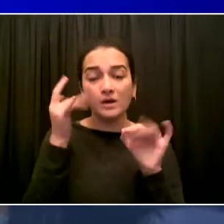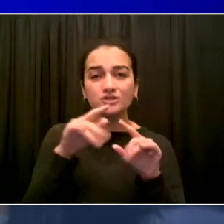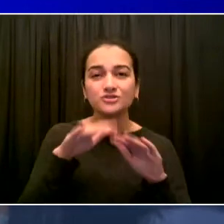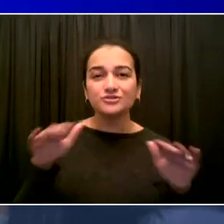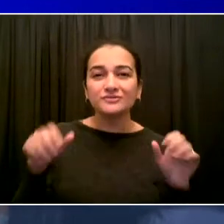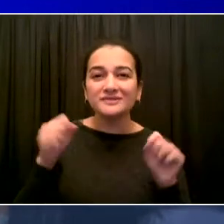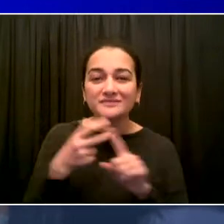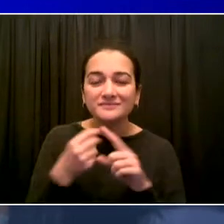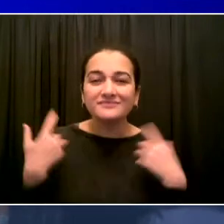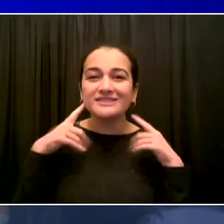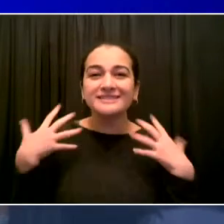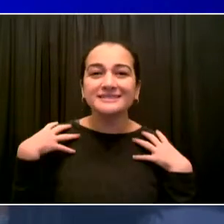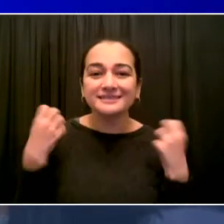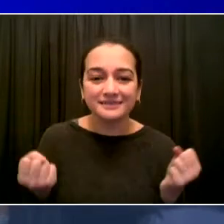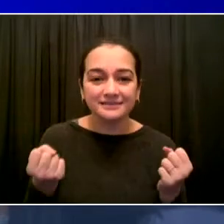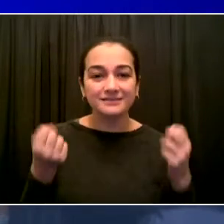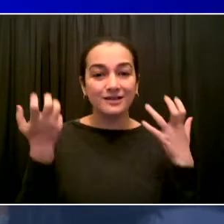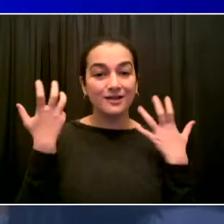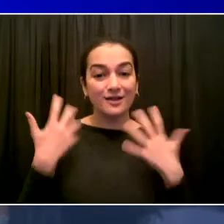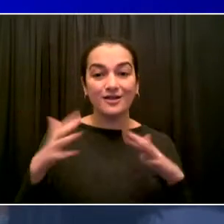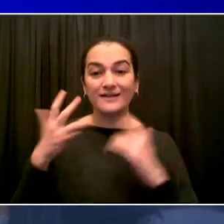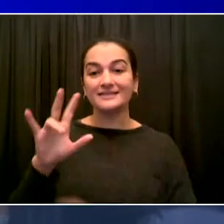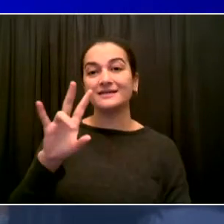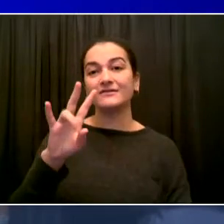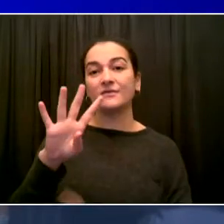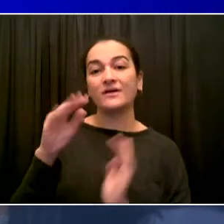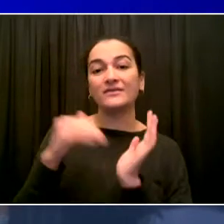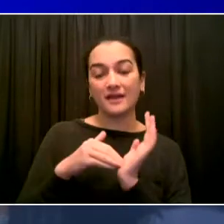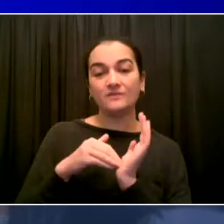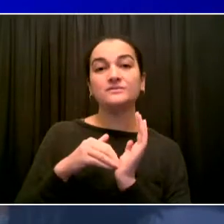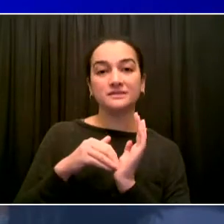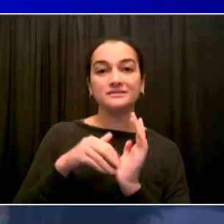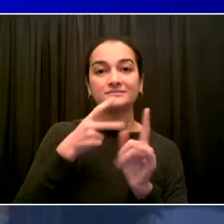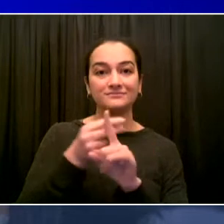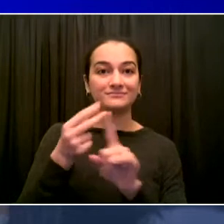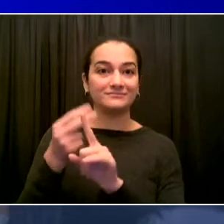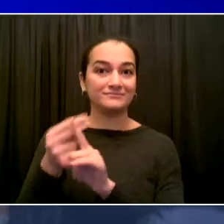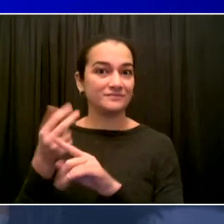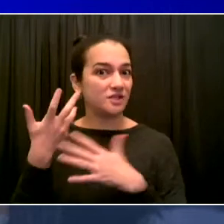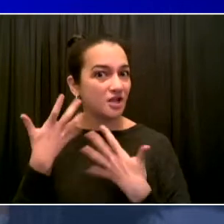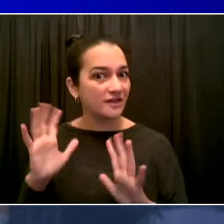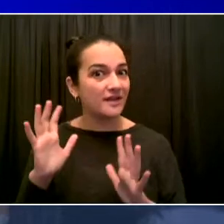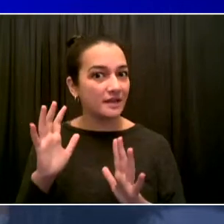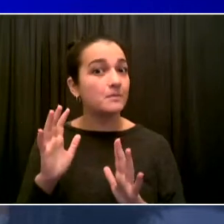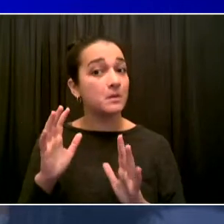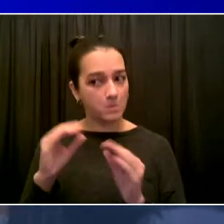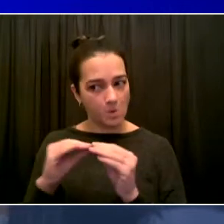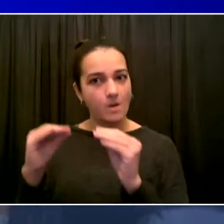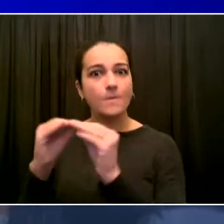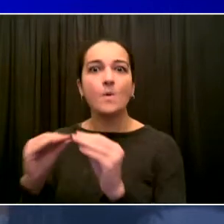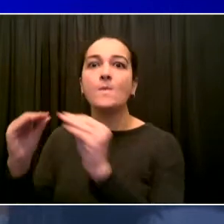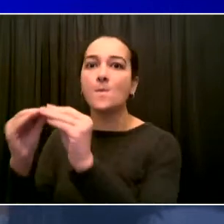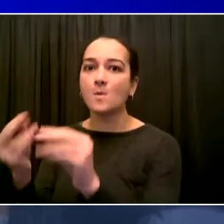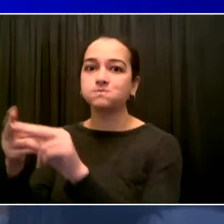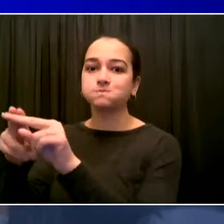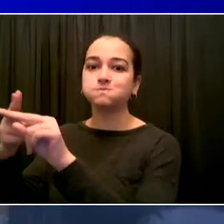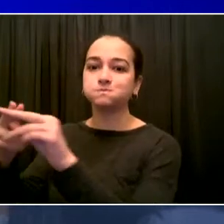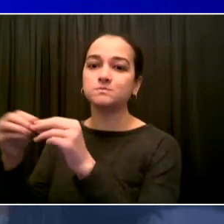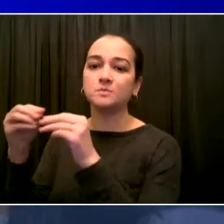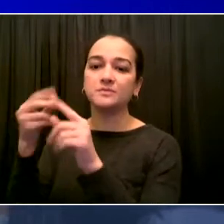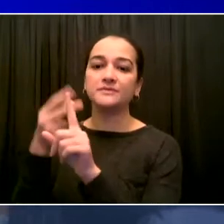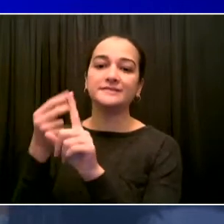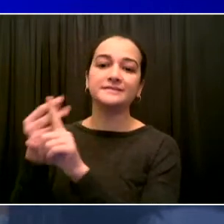in New York City. That number's going up constantly. That's a great start. We're now just coming up on almost a 2-week